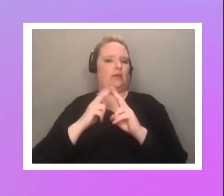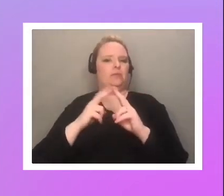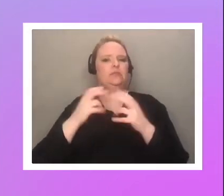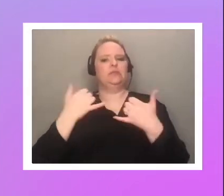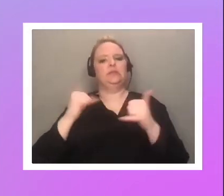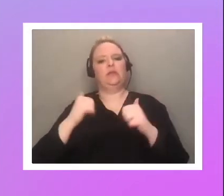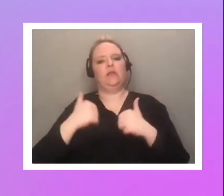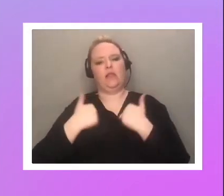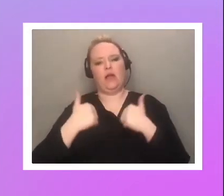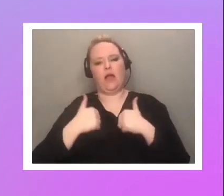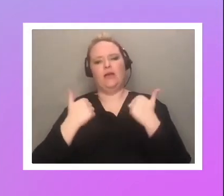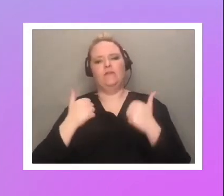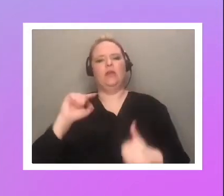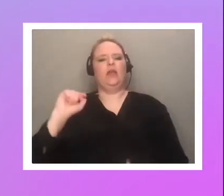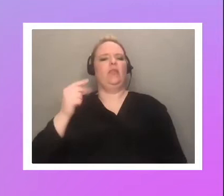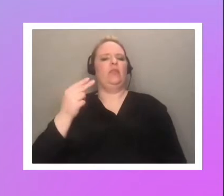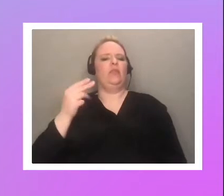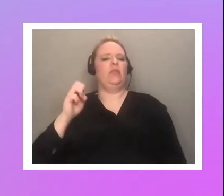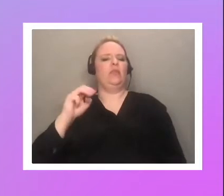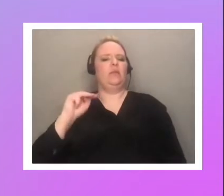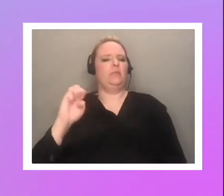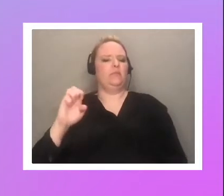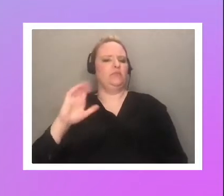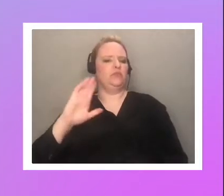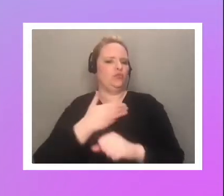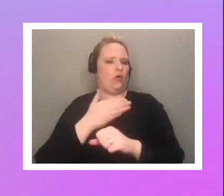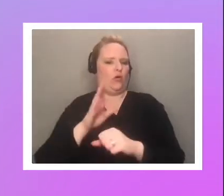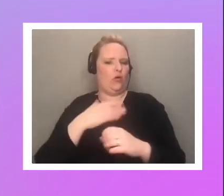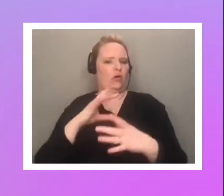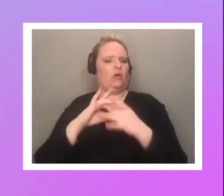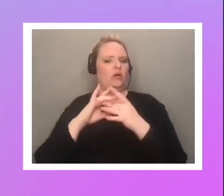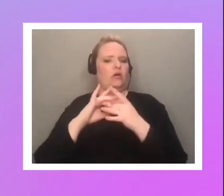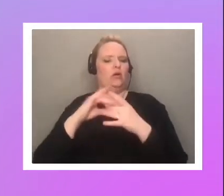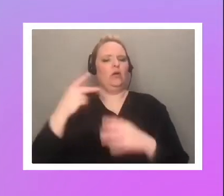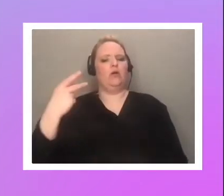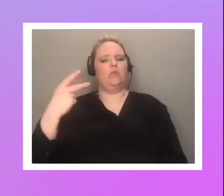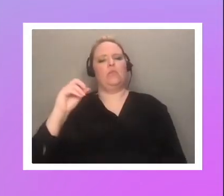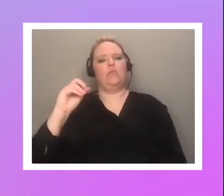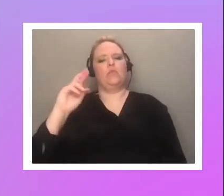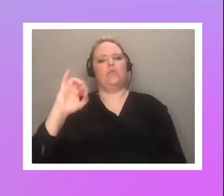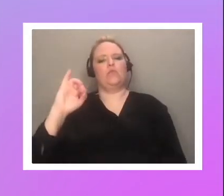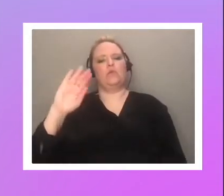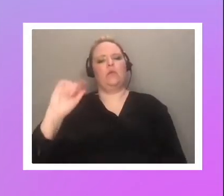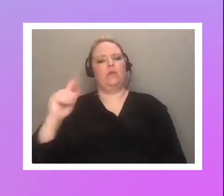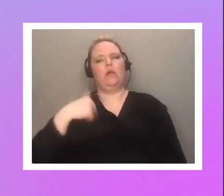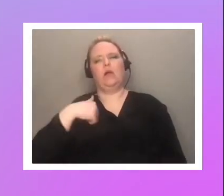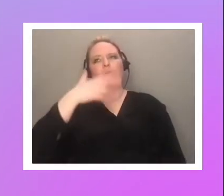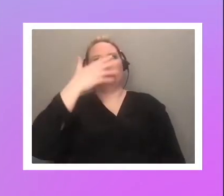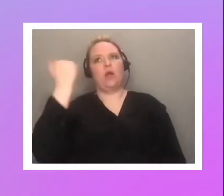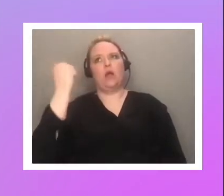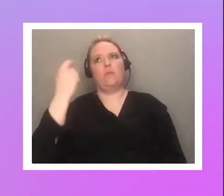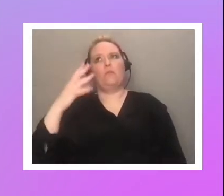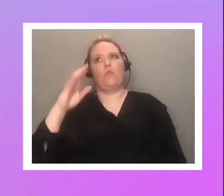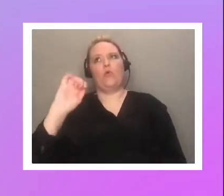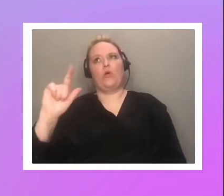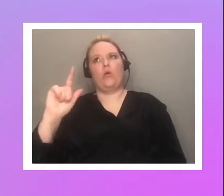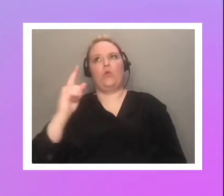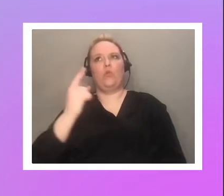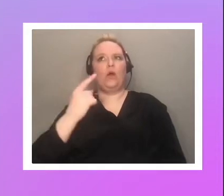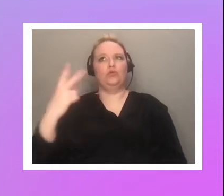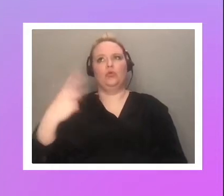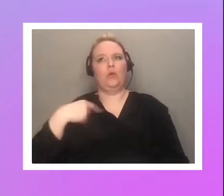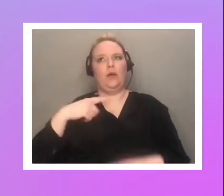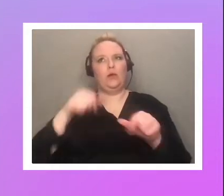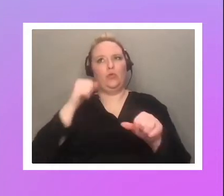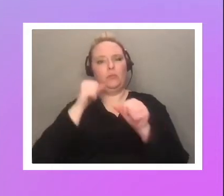songs, or yeah, I guess this is a theme song from Portal. And I'm totally forgetting if it's from Portal 1 or 2. I didn't